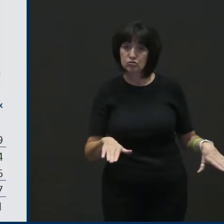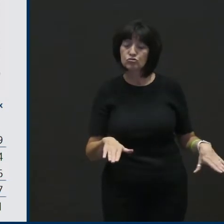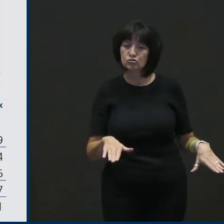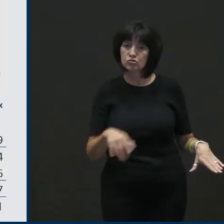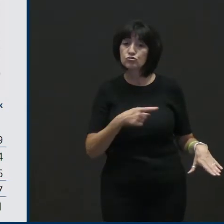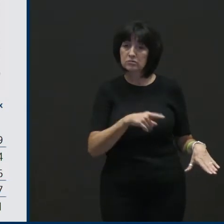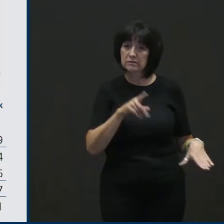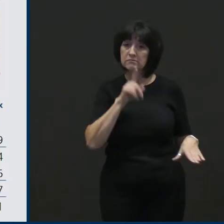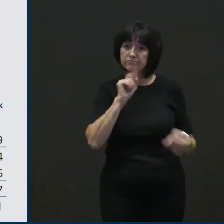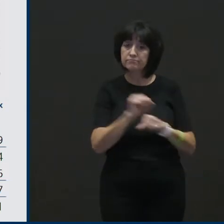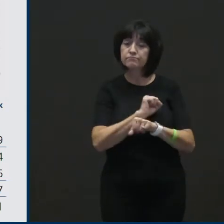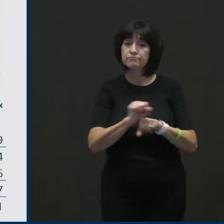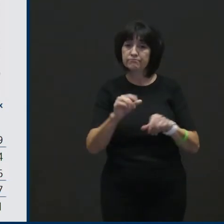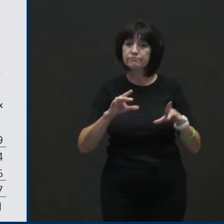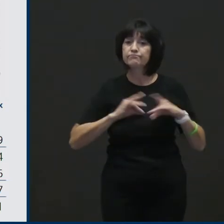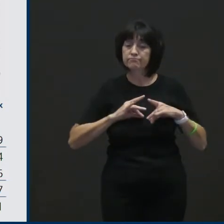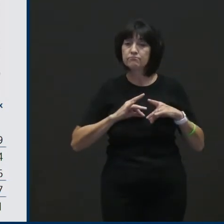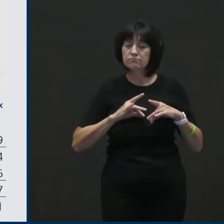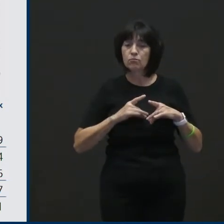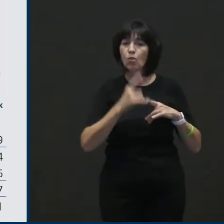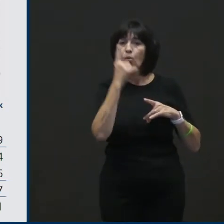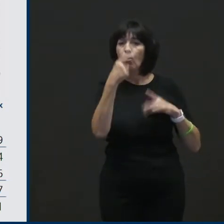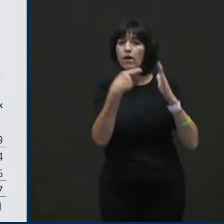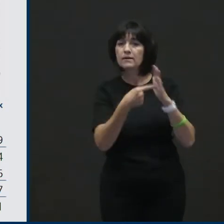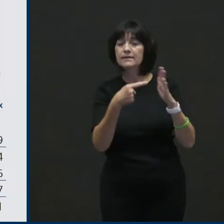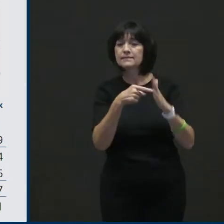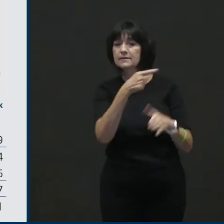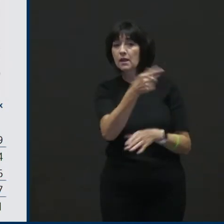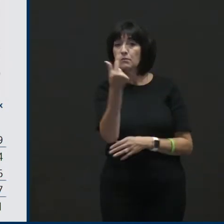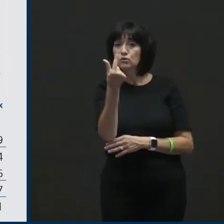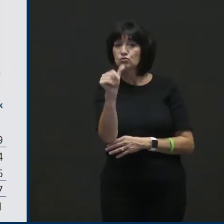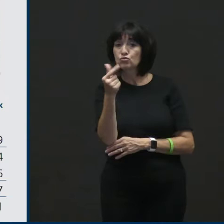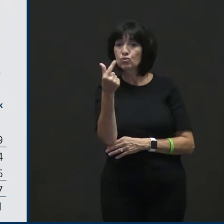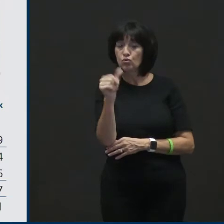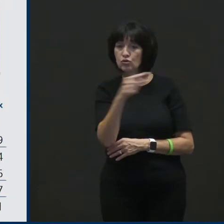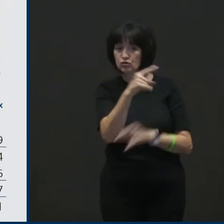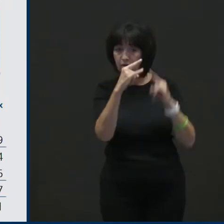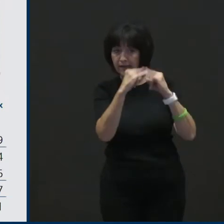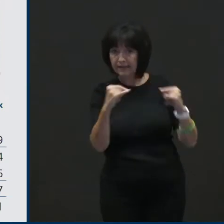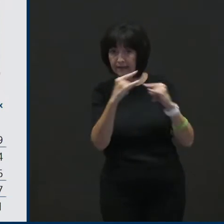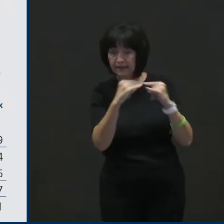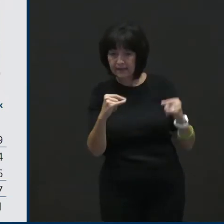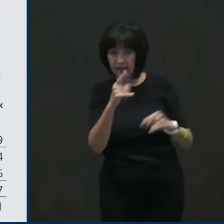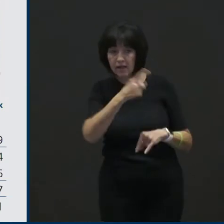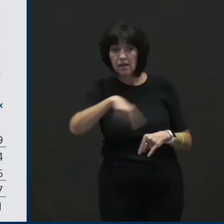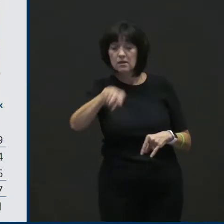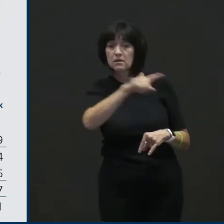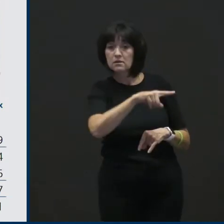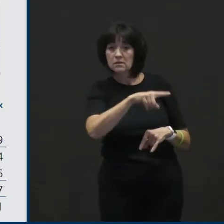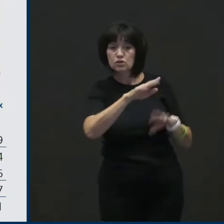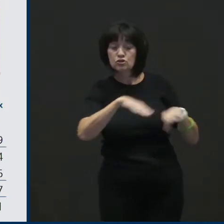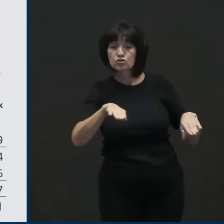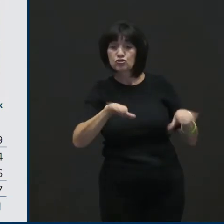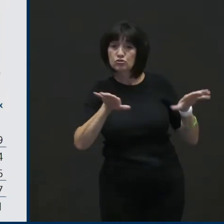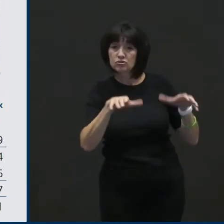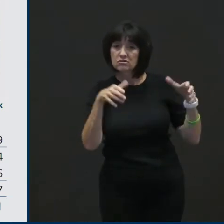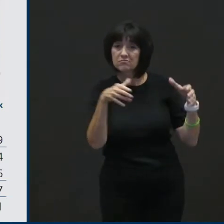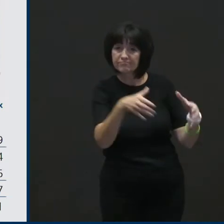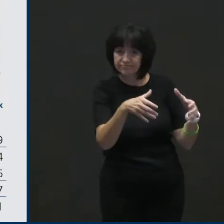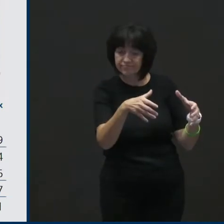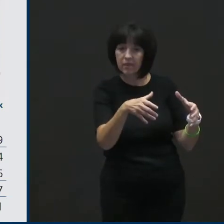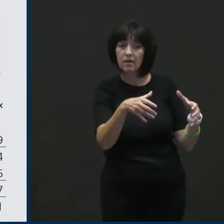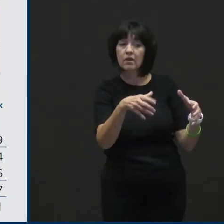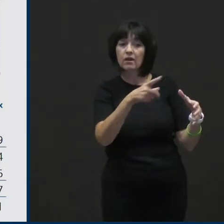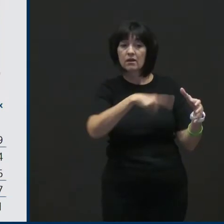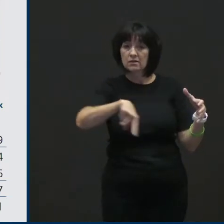of a camp in Georgia where none of the kids wore face coverings. They were in a crowded setting, and a number